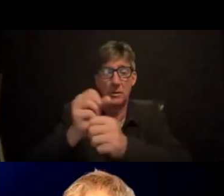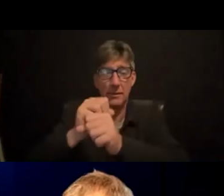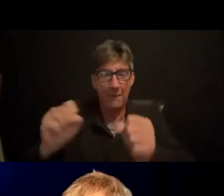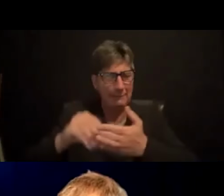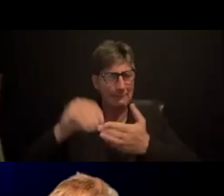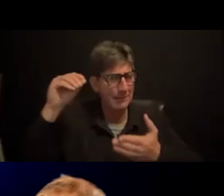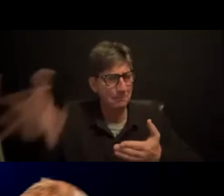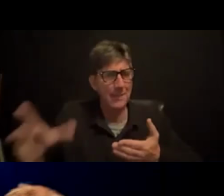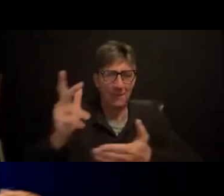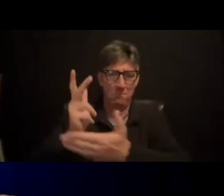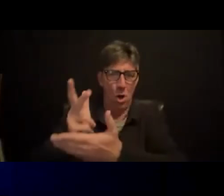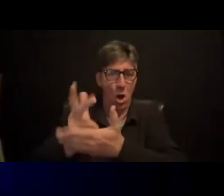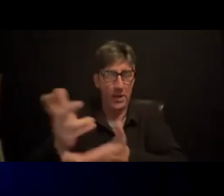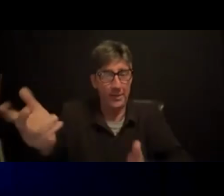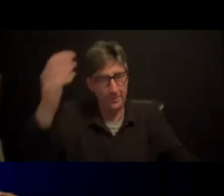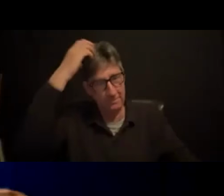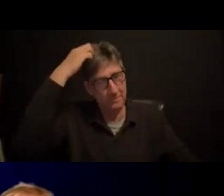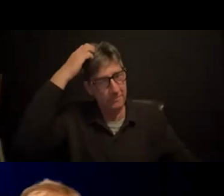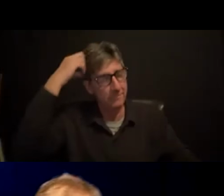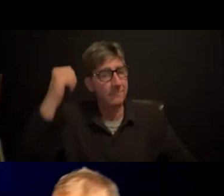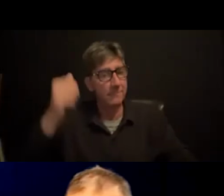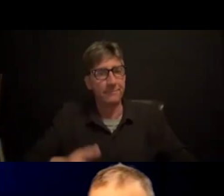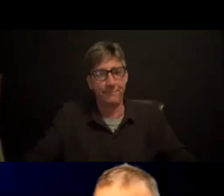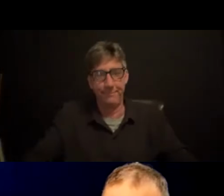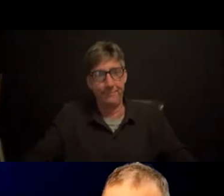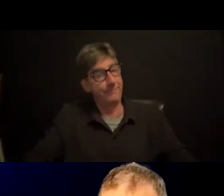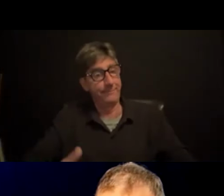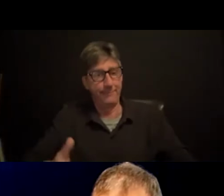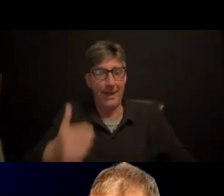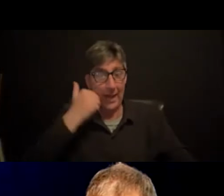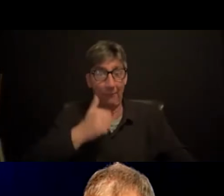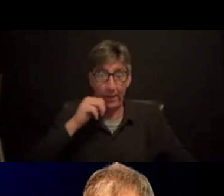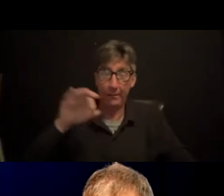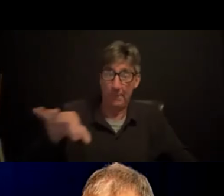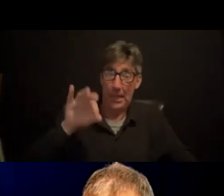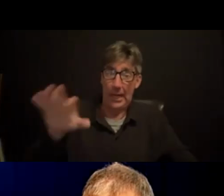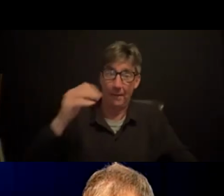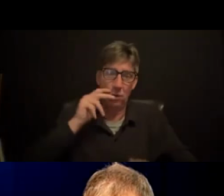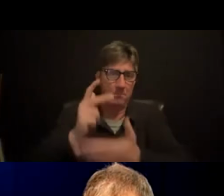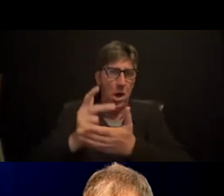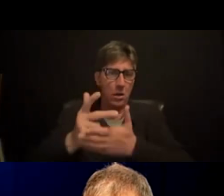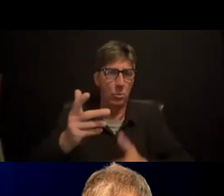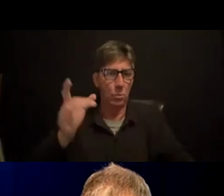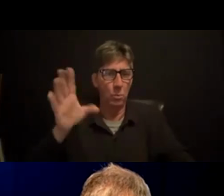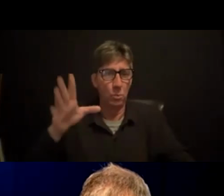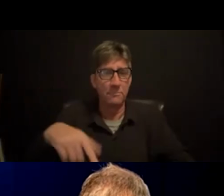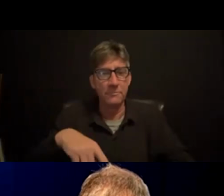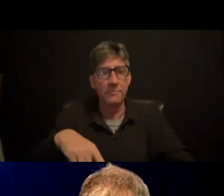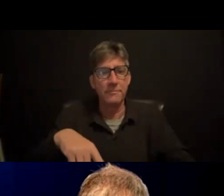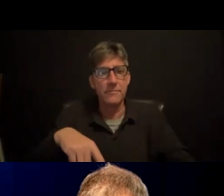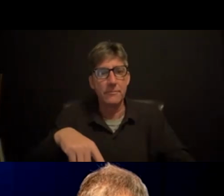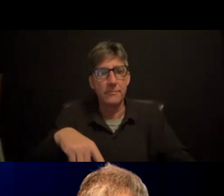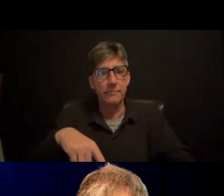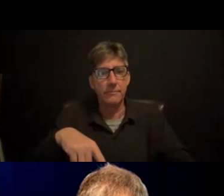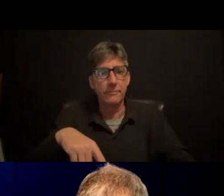parking passes each day. I just want to know, you know, how you surveyed